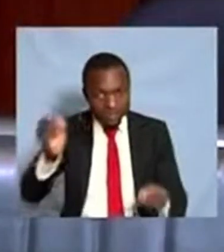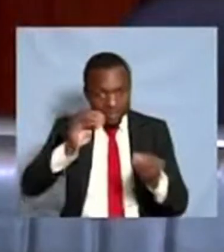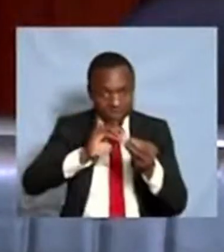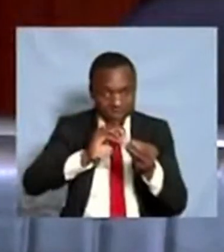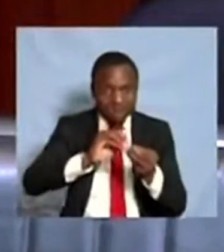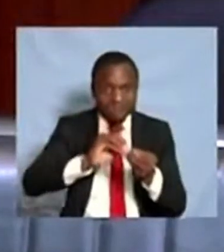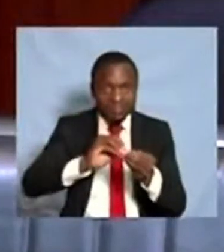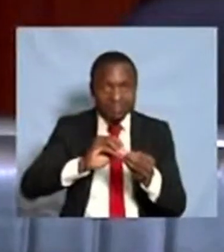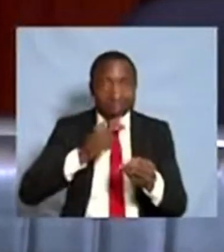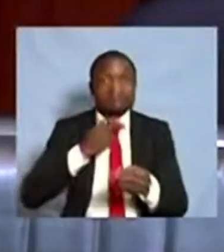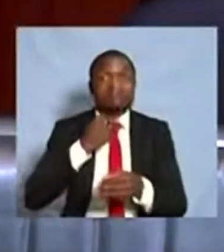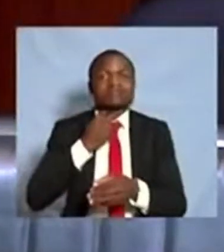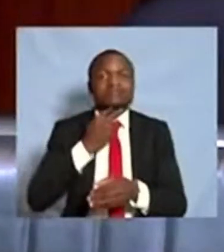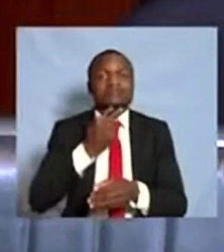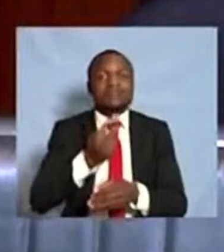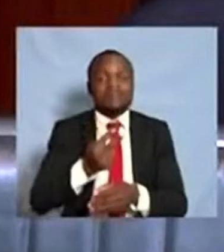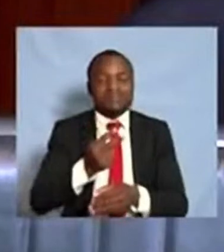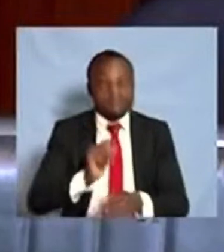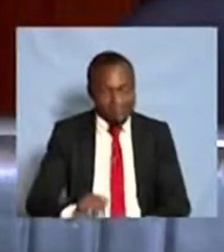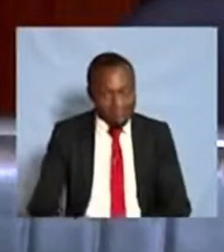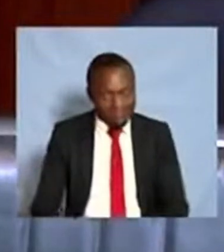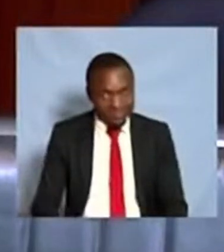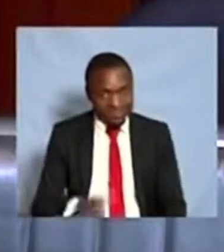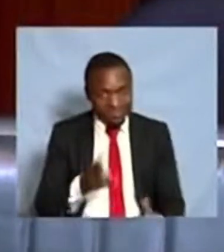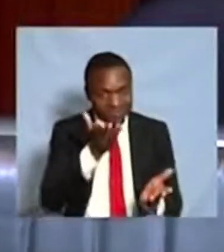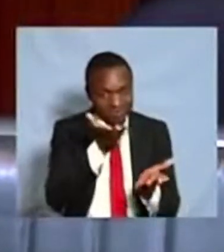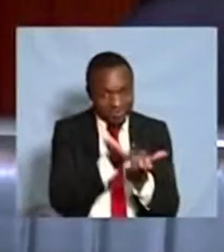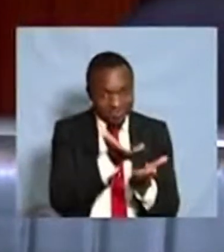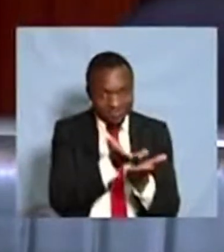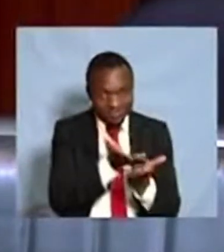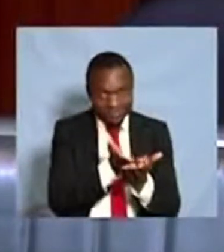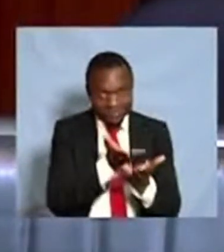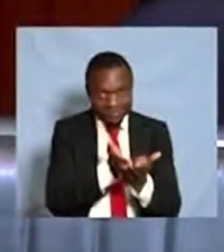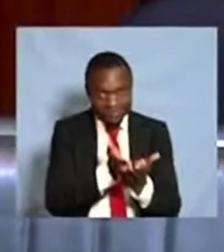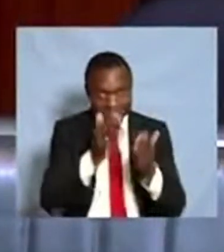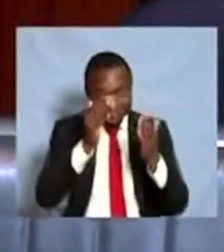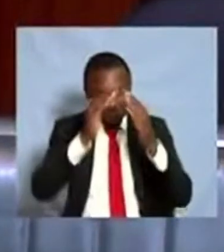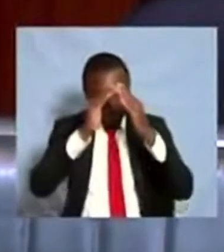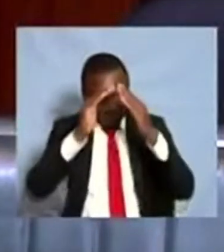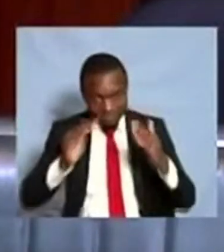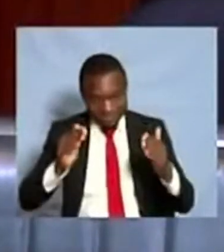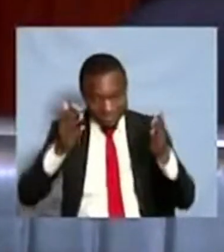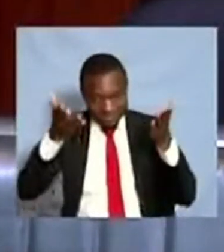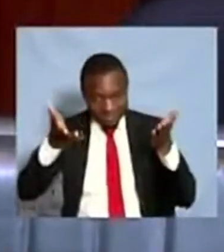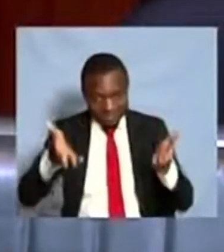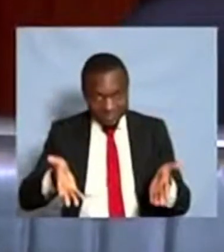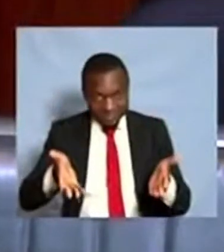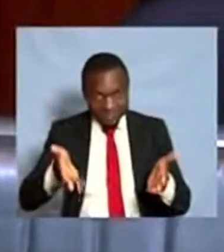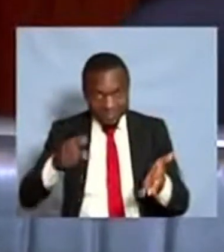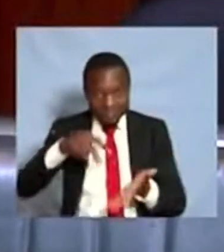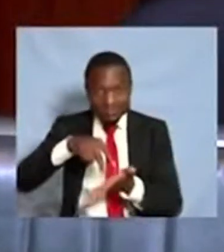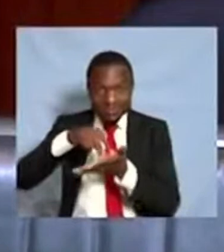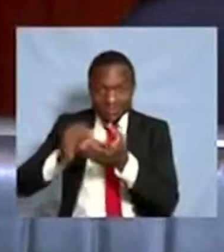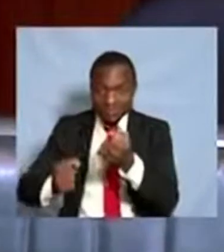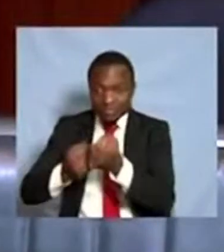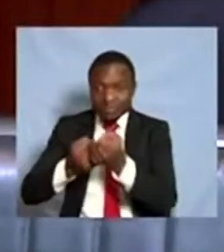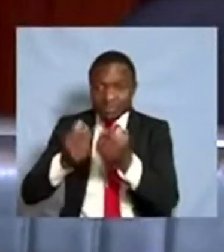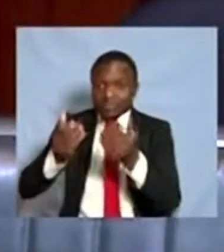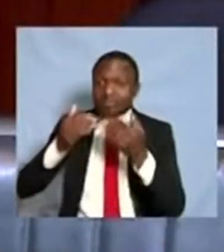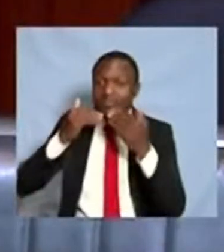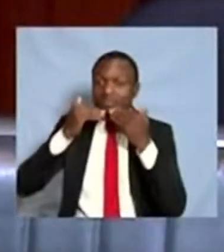voice to the motion on the floor of the House. As I rise to second the motion, I would like to